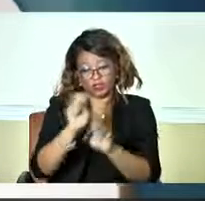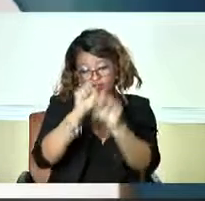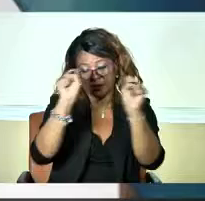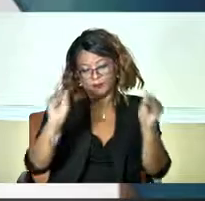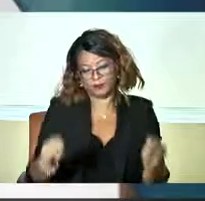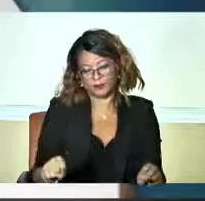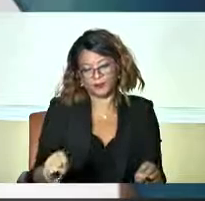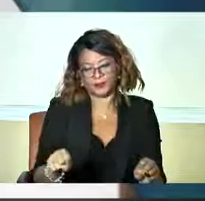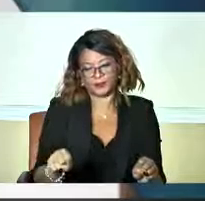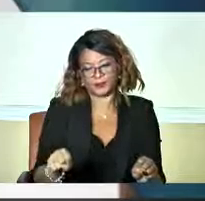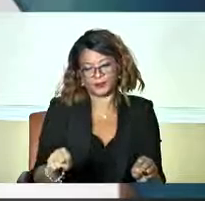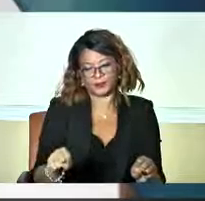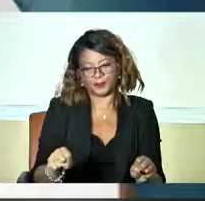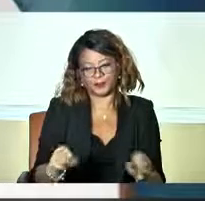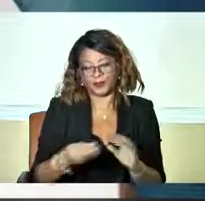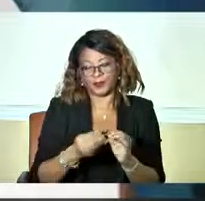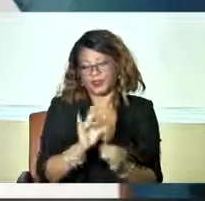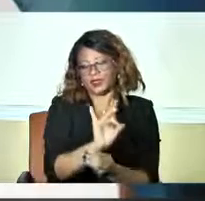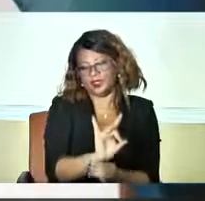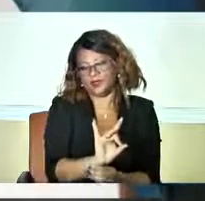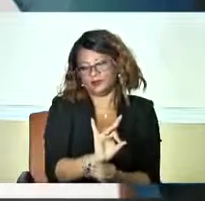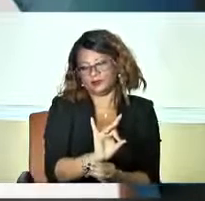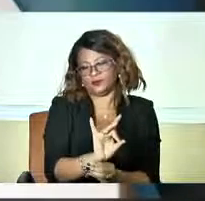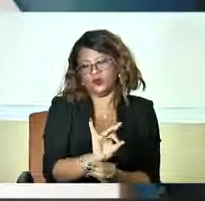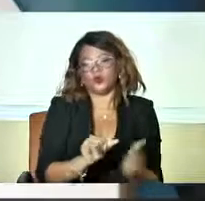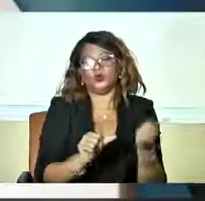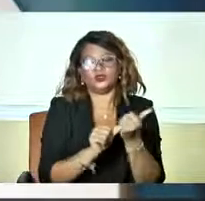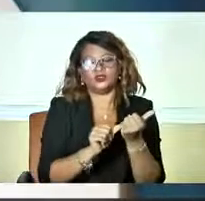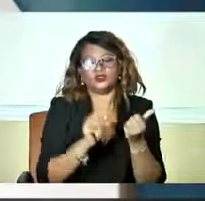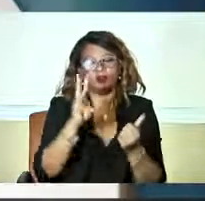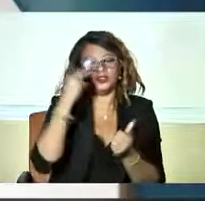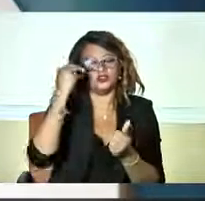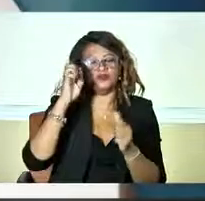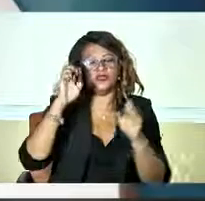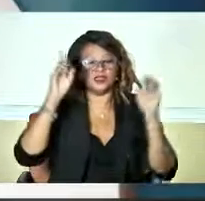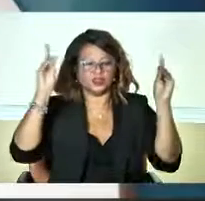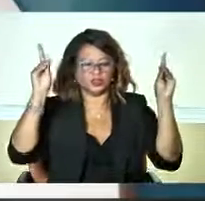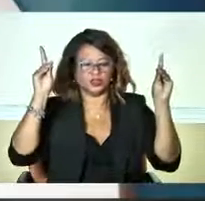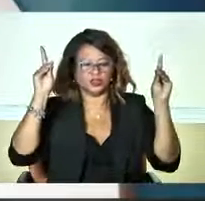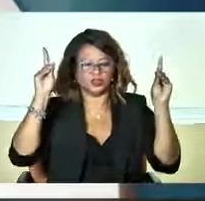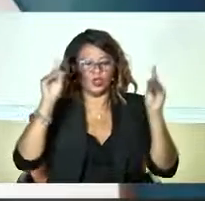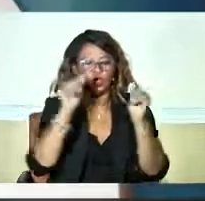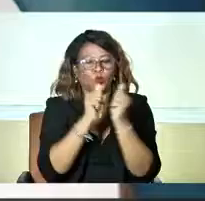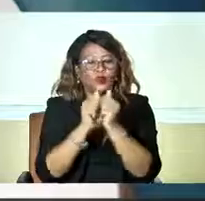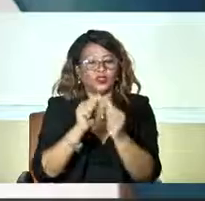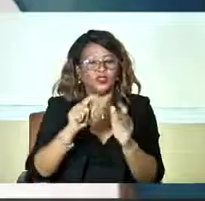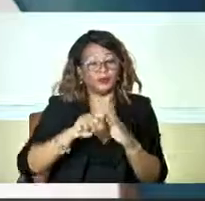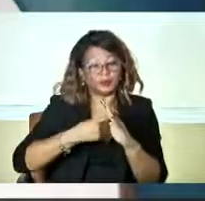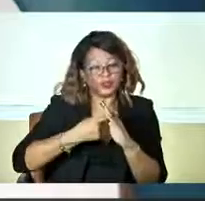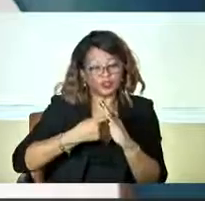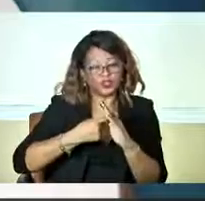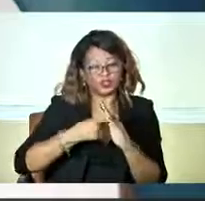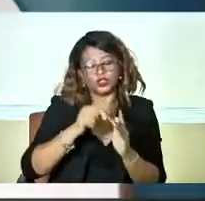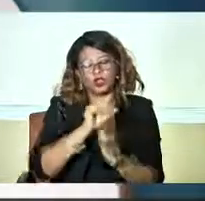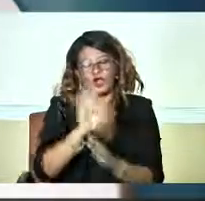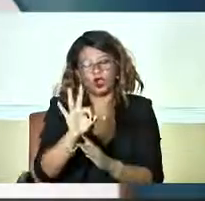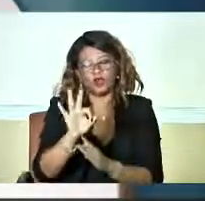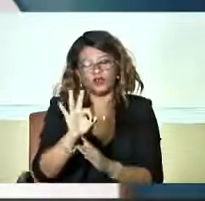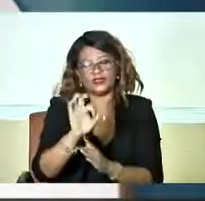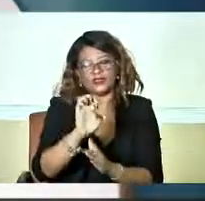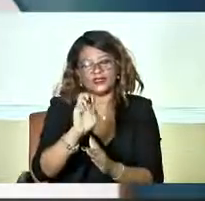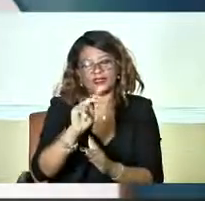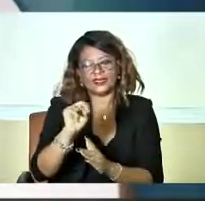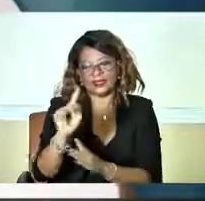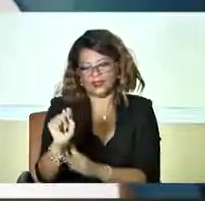system. 8, we've been assisting the Ministry of Education with the implementation of